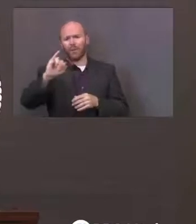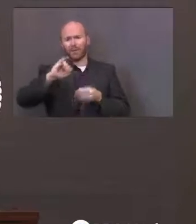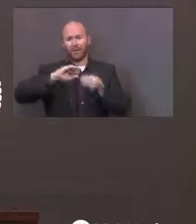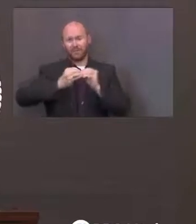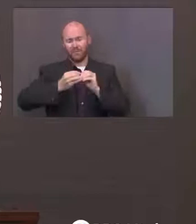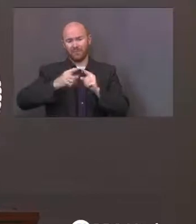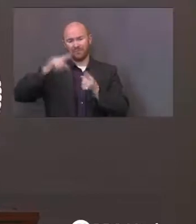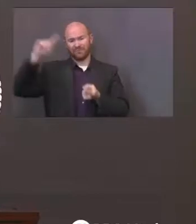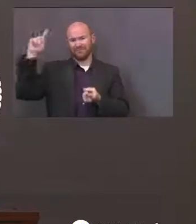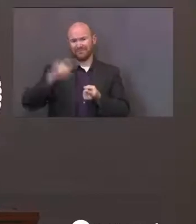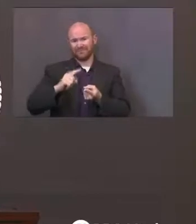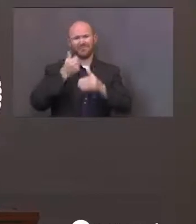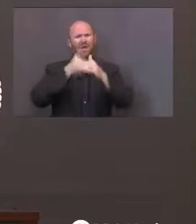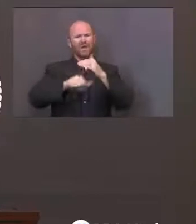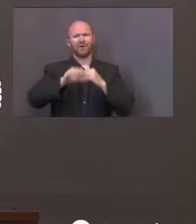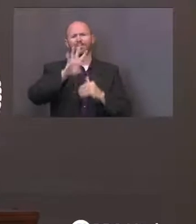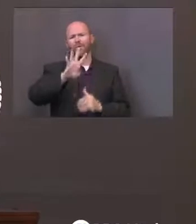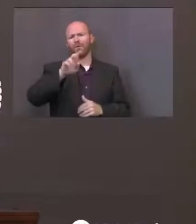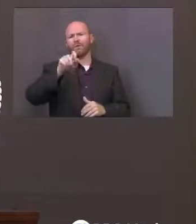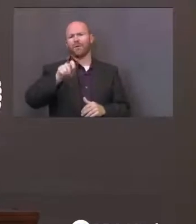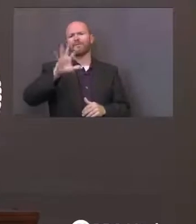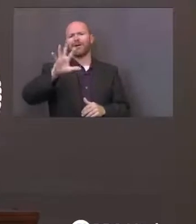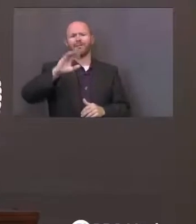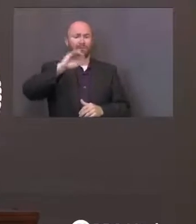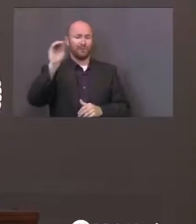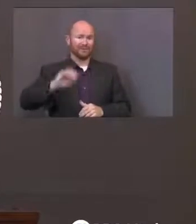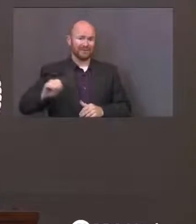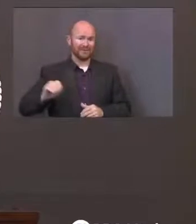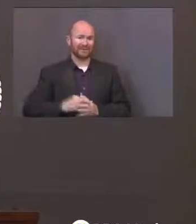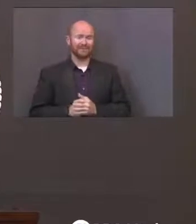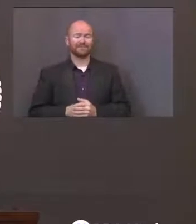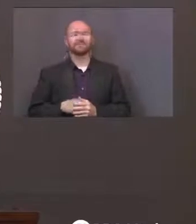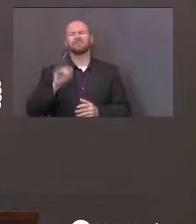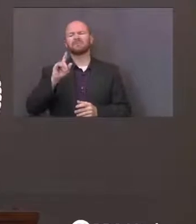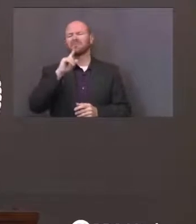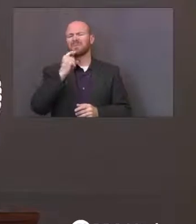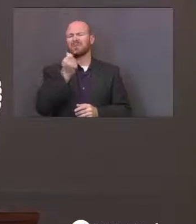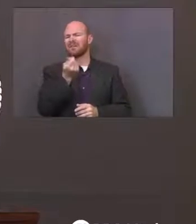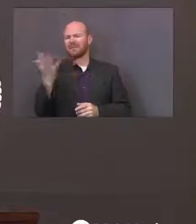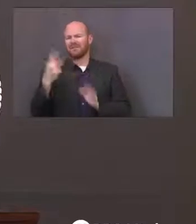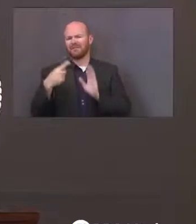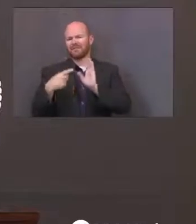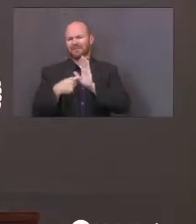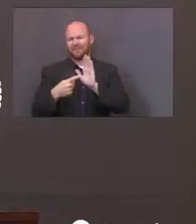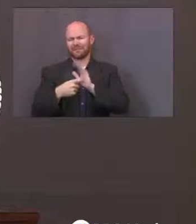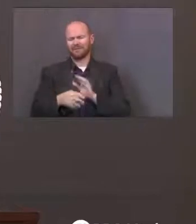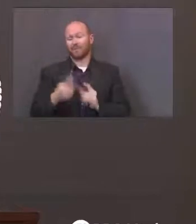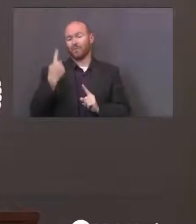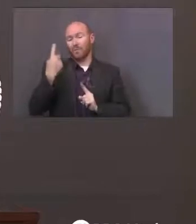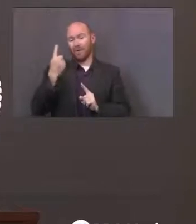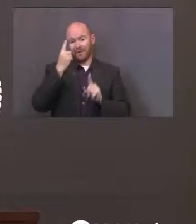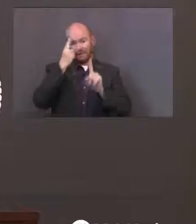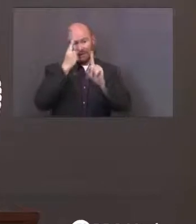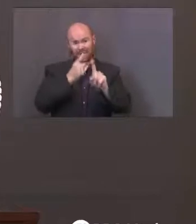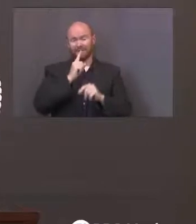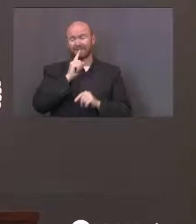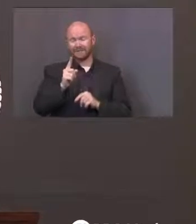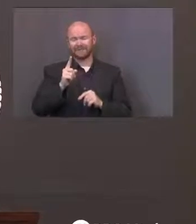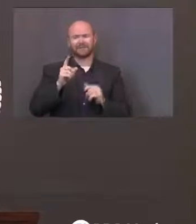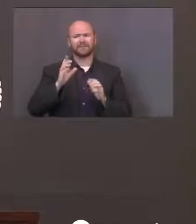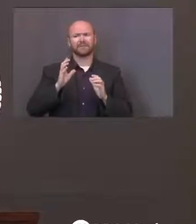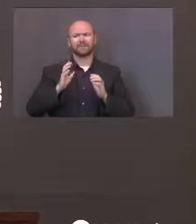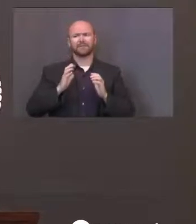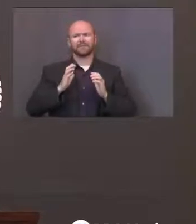under 4.5%, continuing to reduce that. So just a couple examples. We have one of the objectives is we want